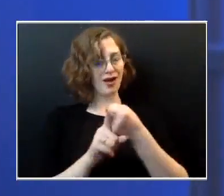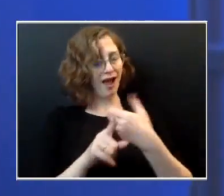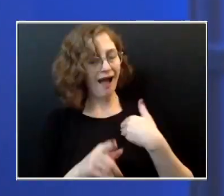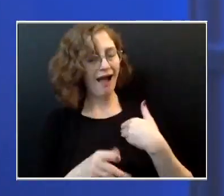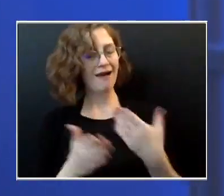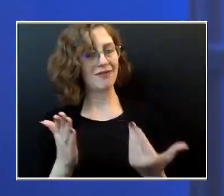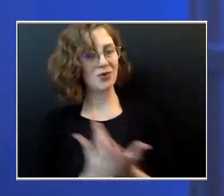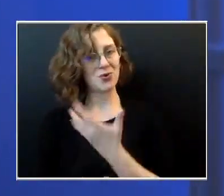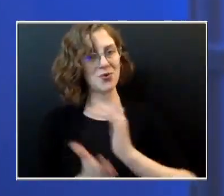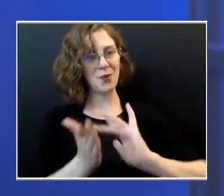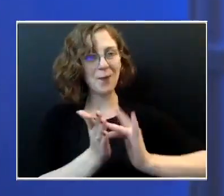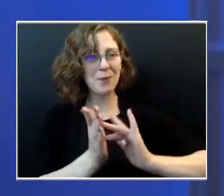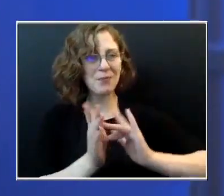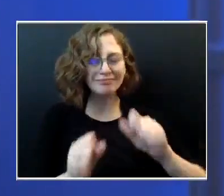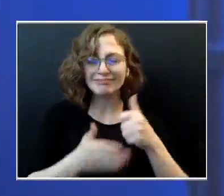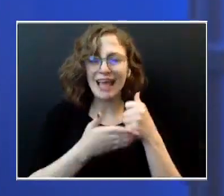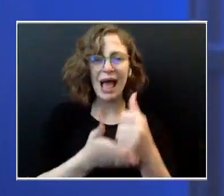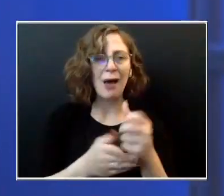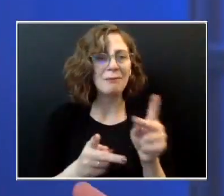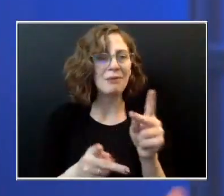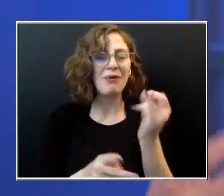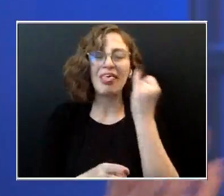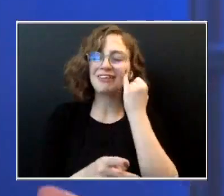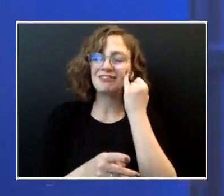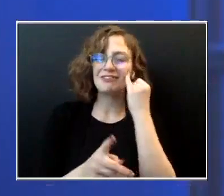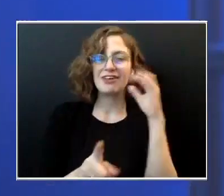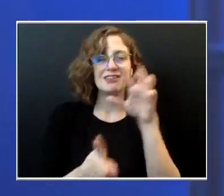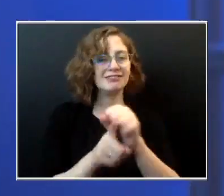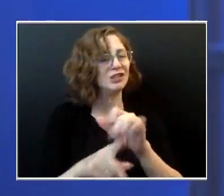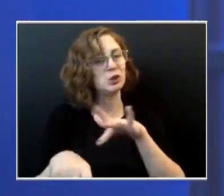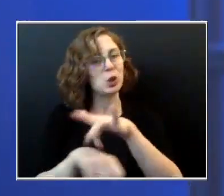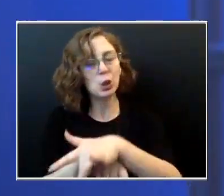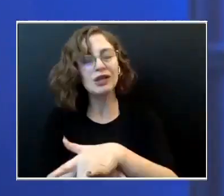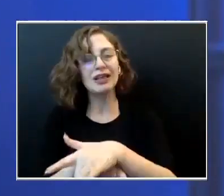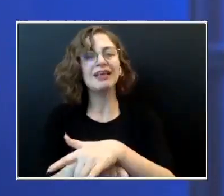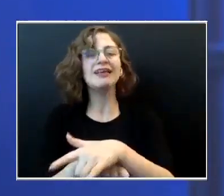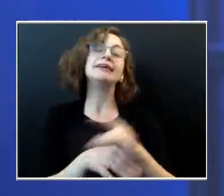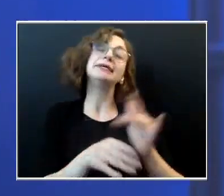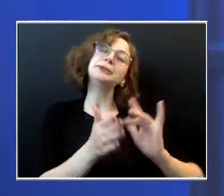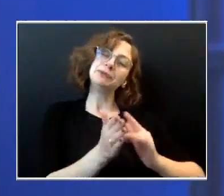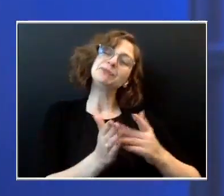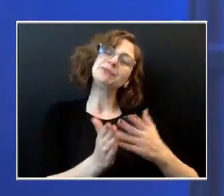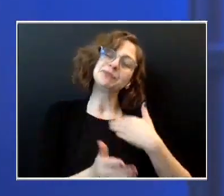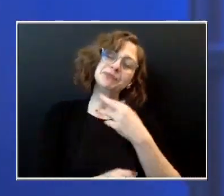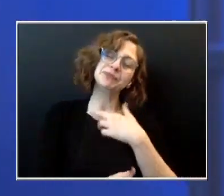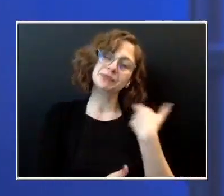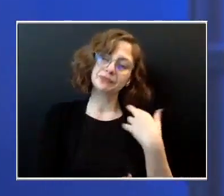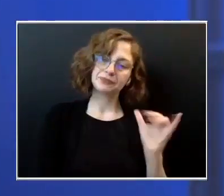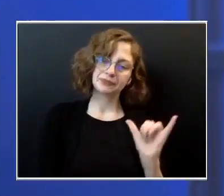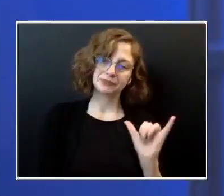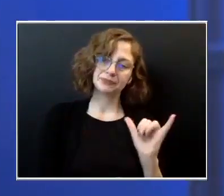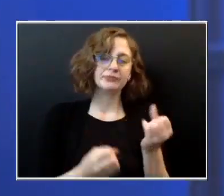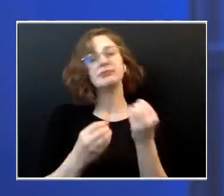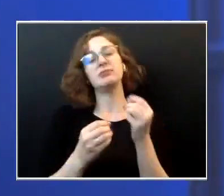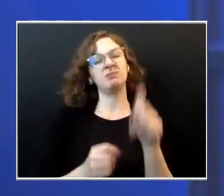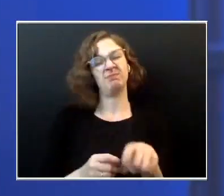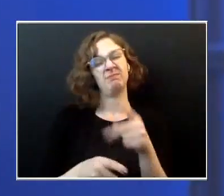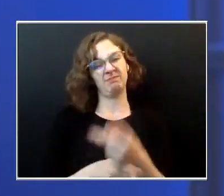stages who fit the profile. The drugs do come with some risks, so we have to be really careful how we prescribe it and who we prescribe it